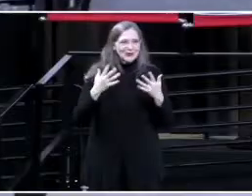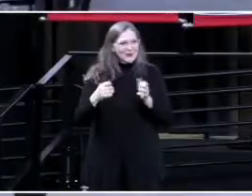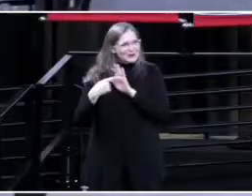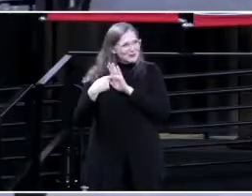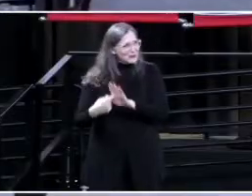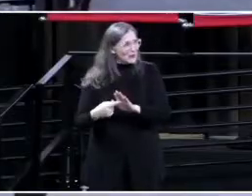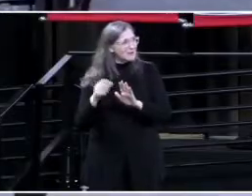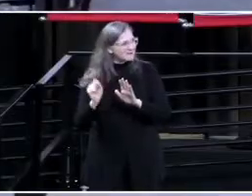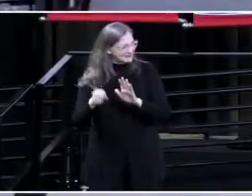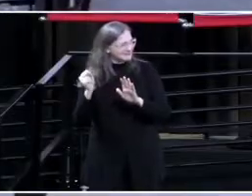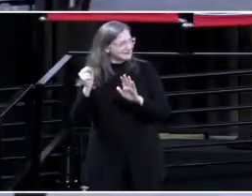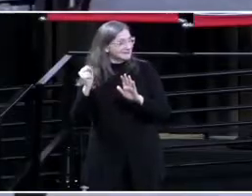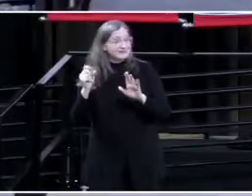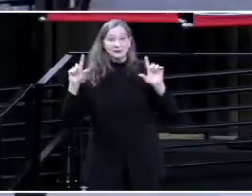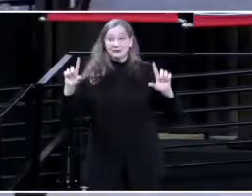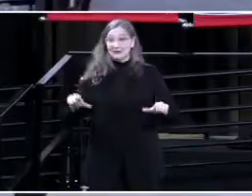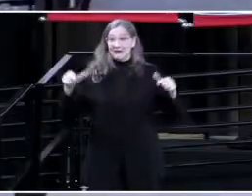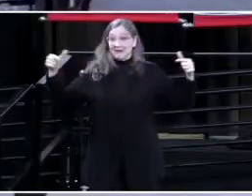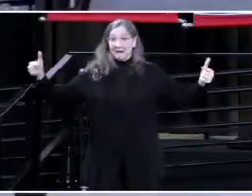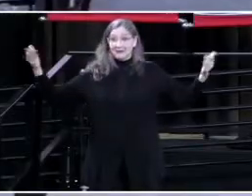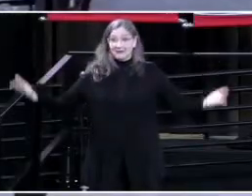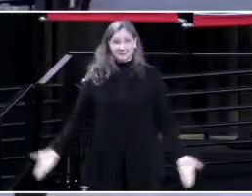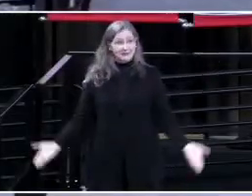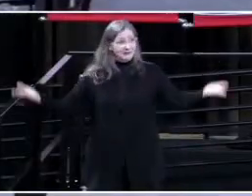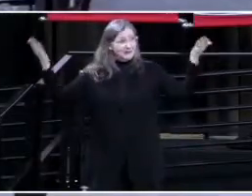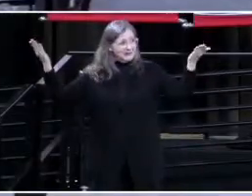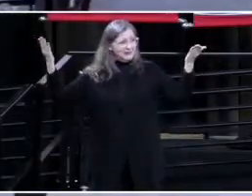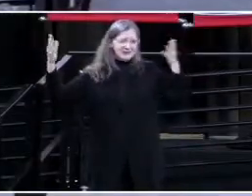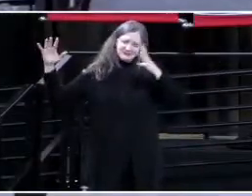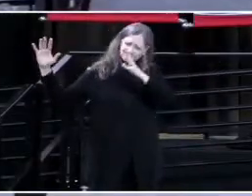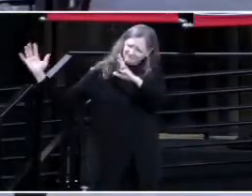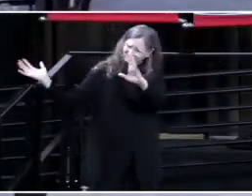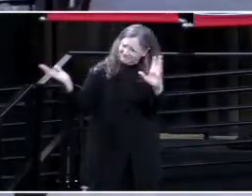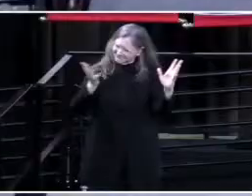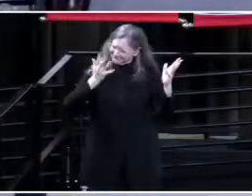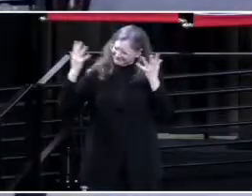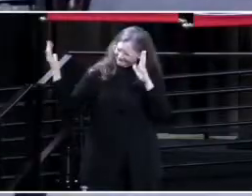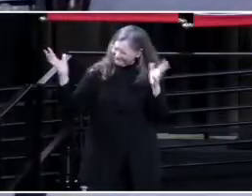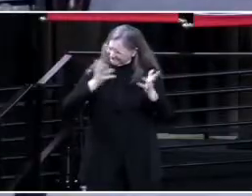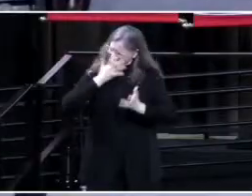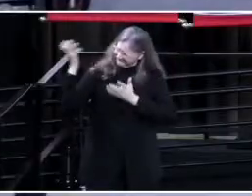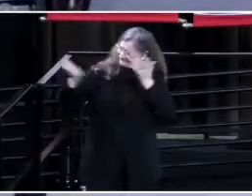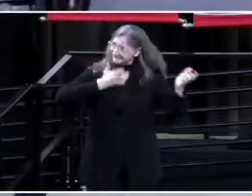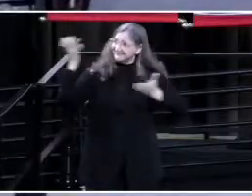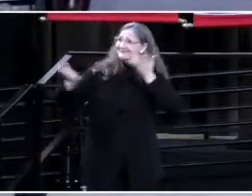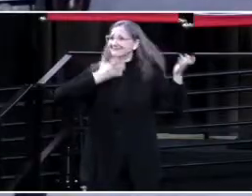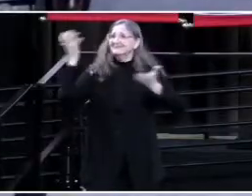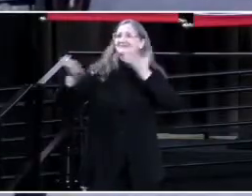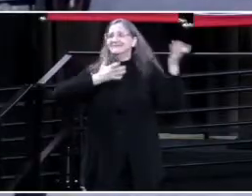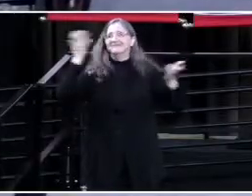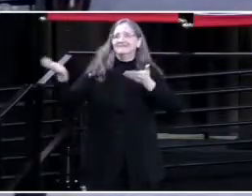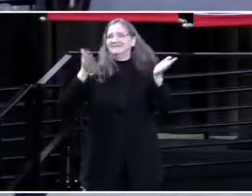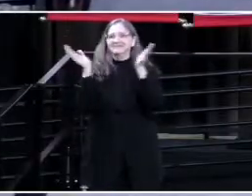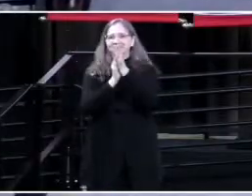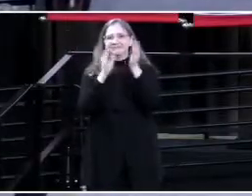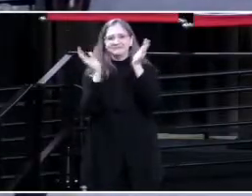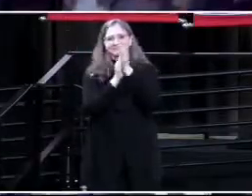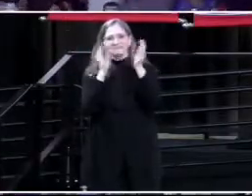them. So it's your turn. Rise as one and let your graduates hear from